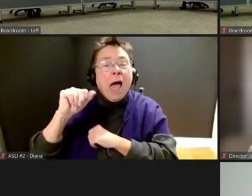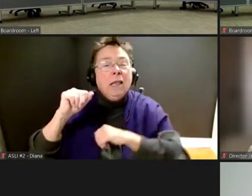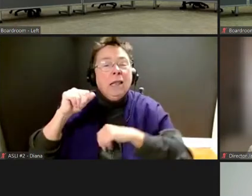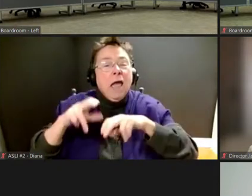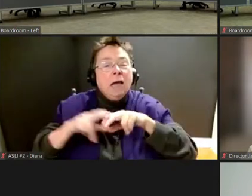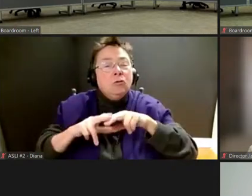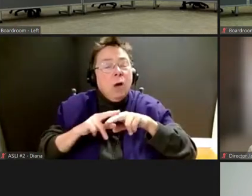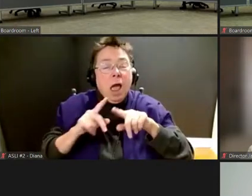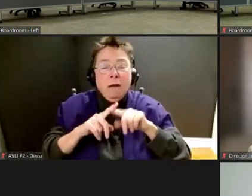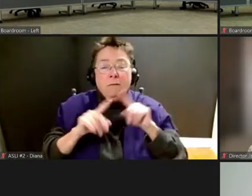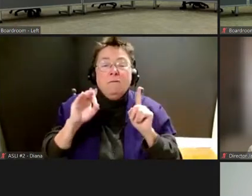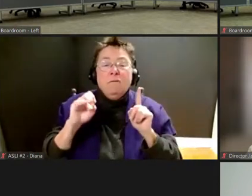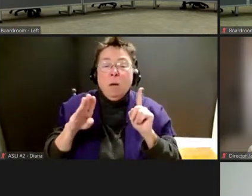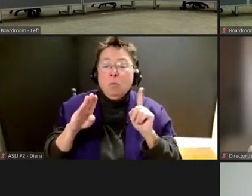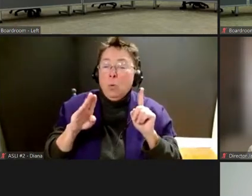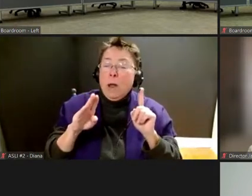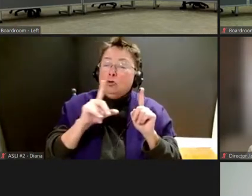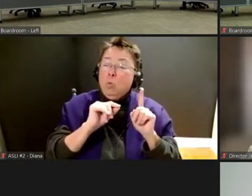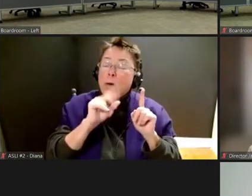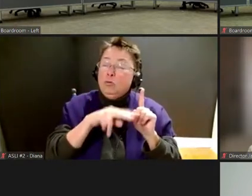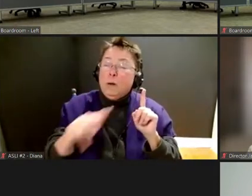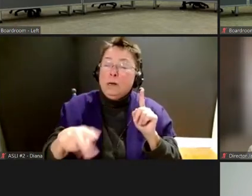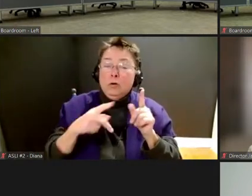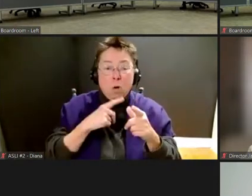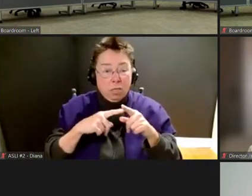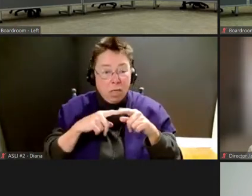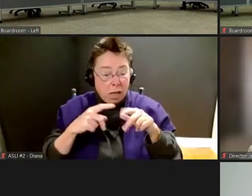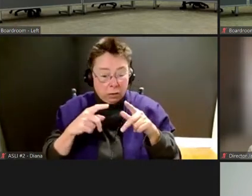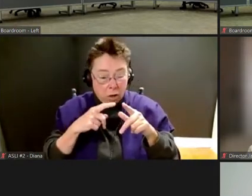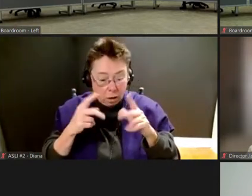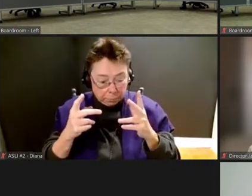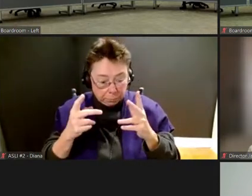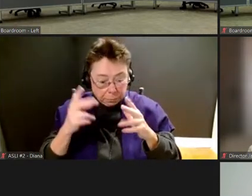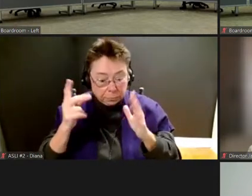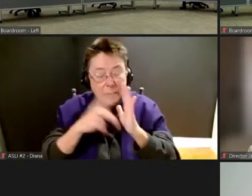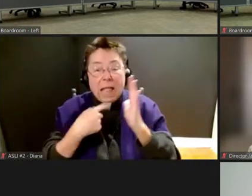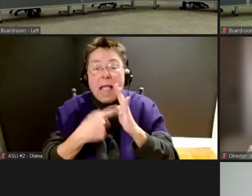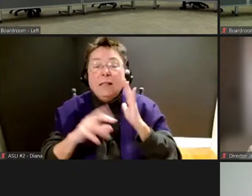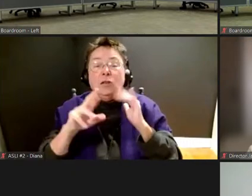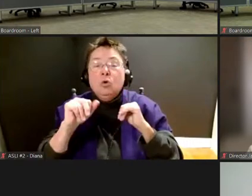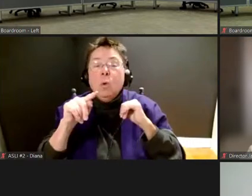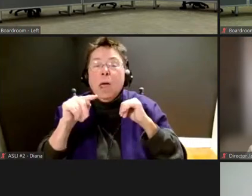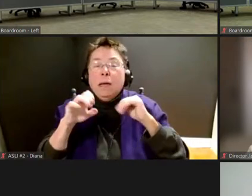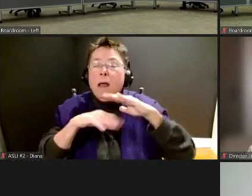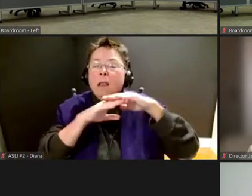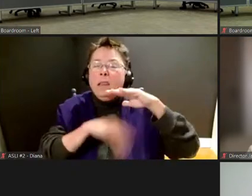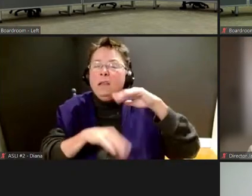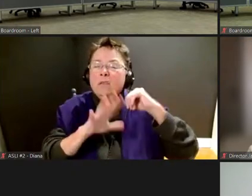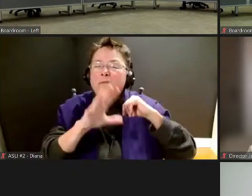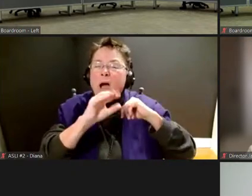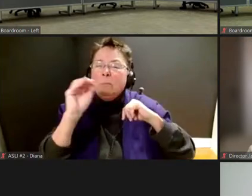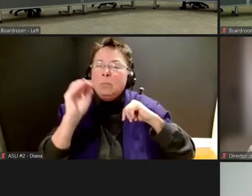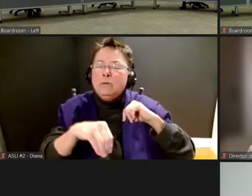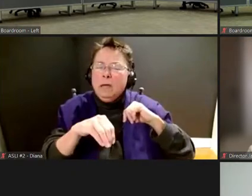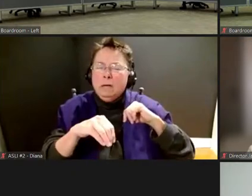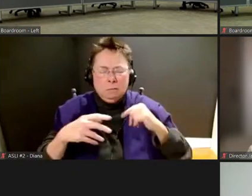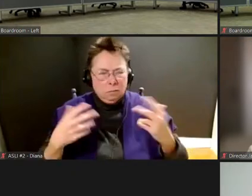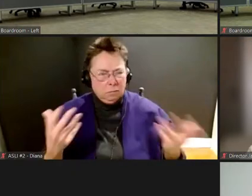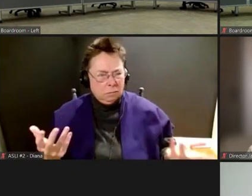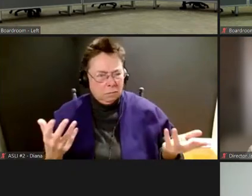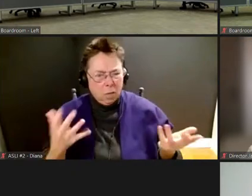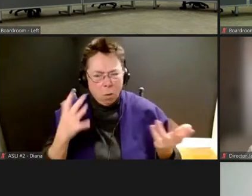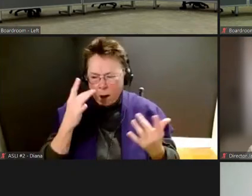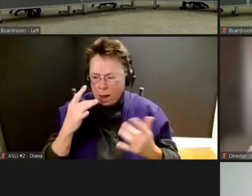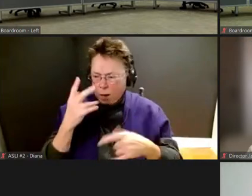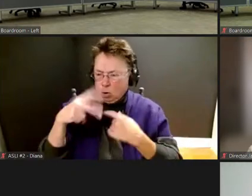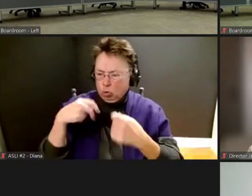in February 2022, the trip cancellation rates are now below 5%. We gotta ask why, 2 years into the